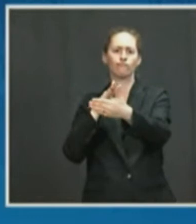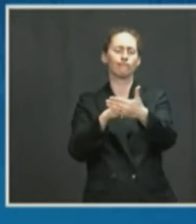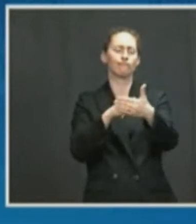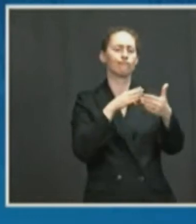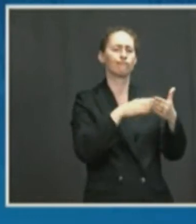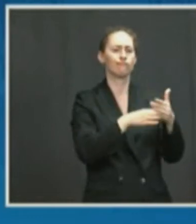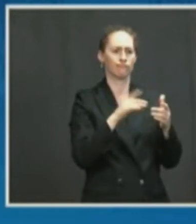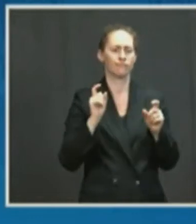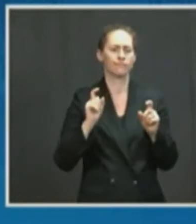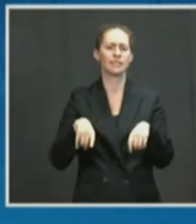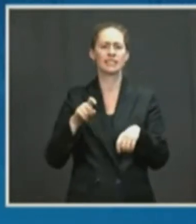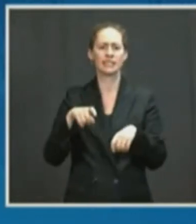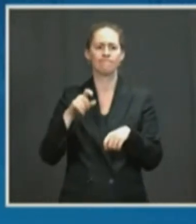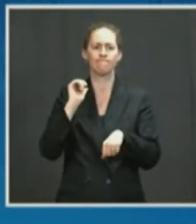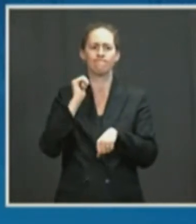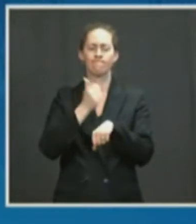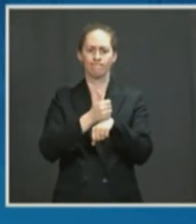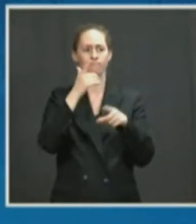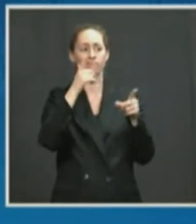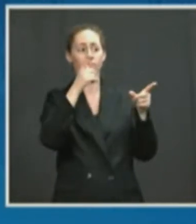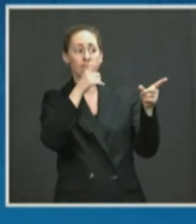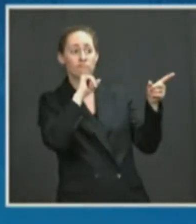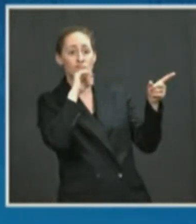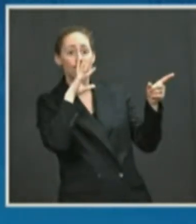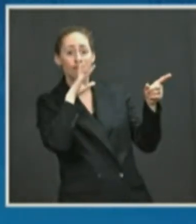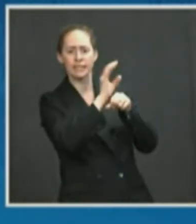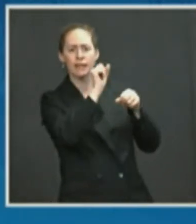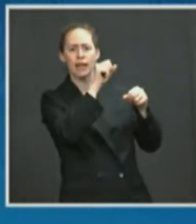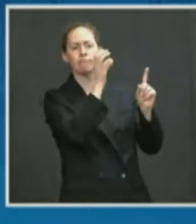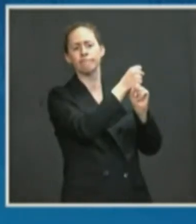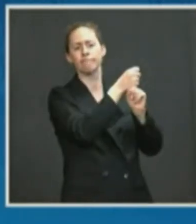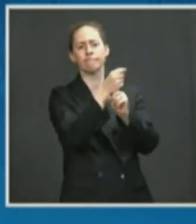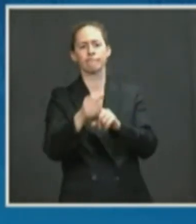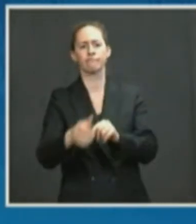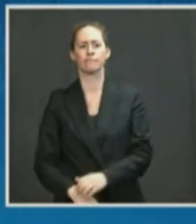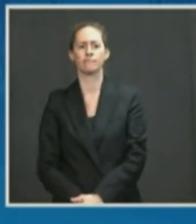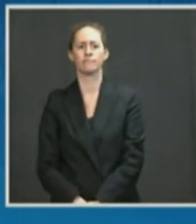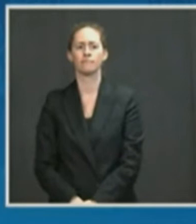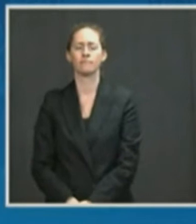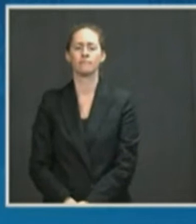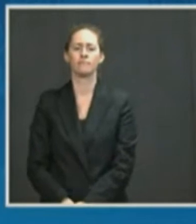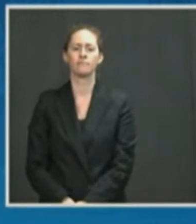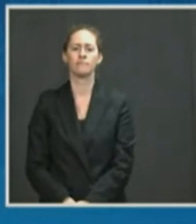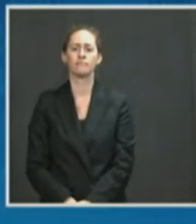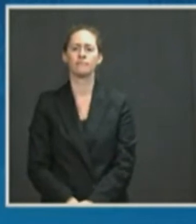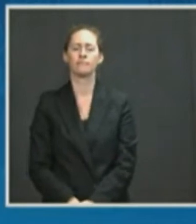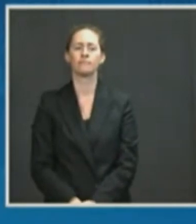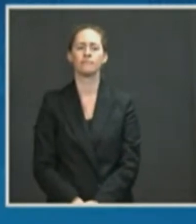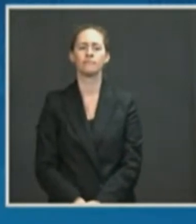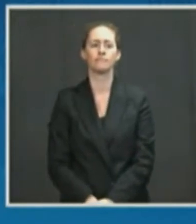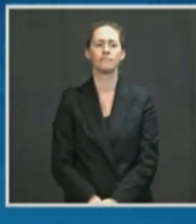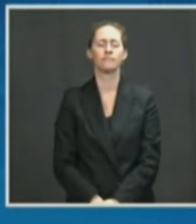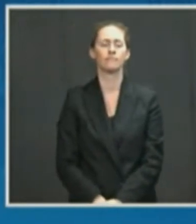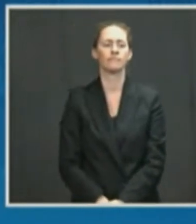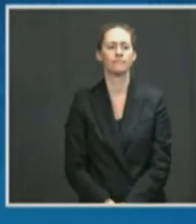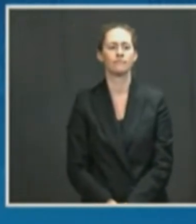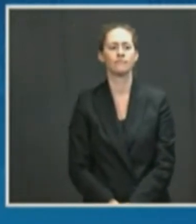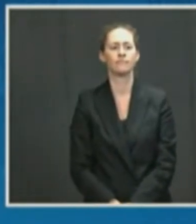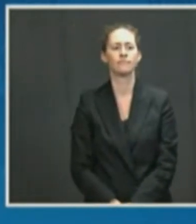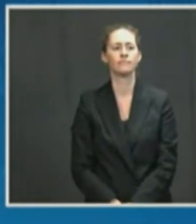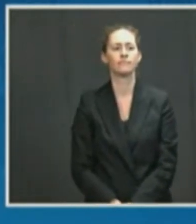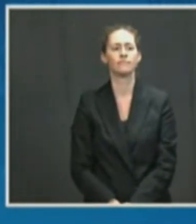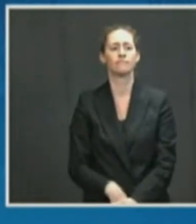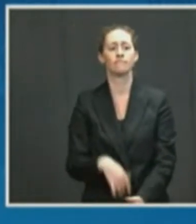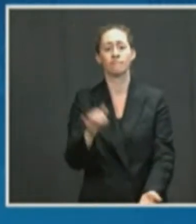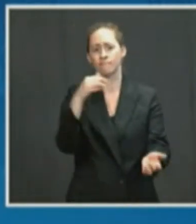it is for us to continue to work together in the fight against drug trafficking, because one of the main causes for